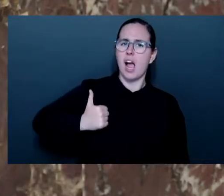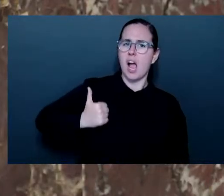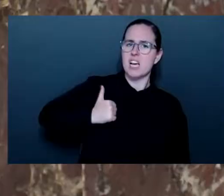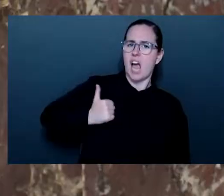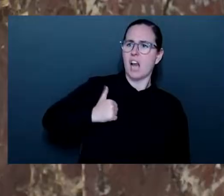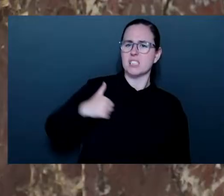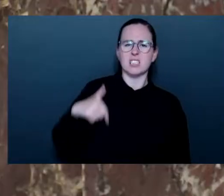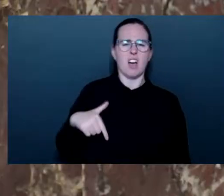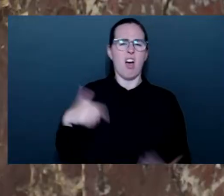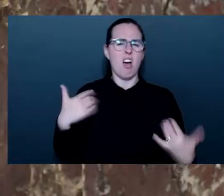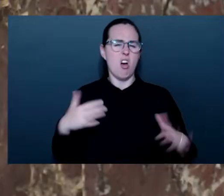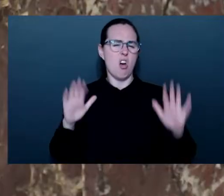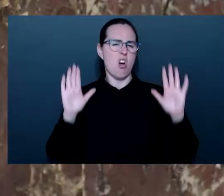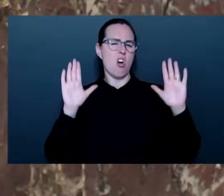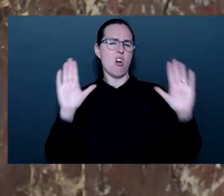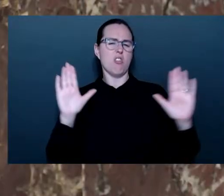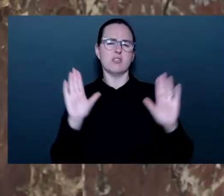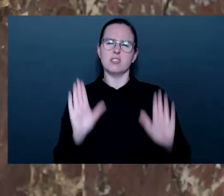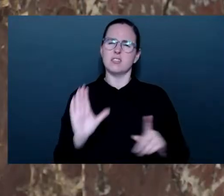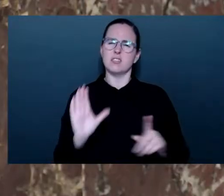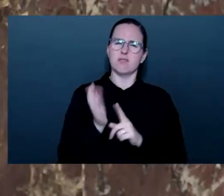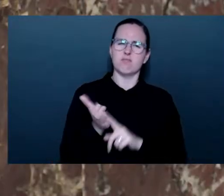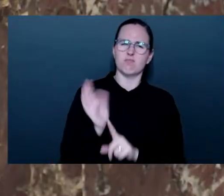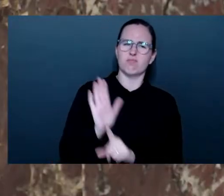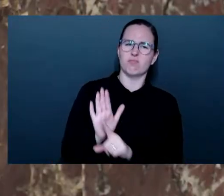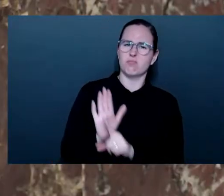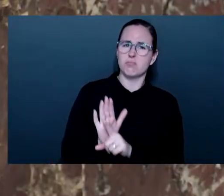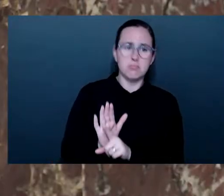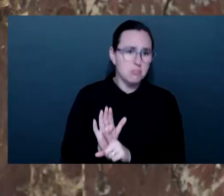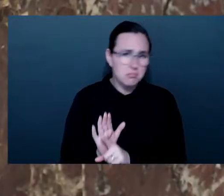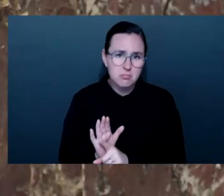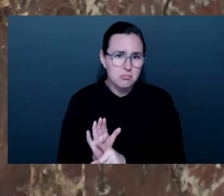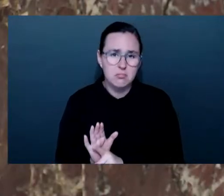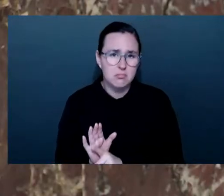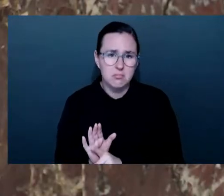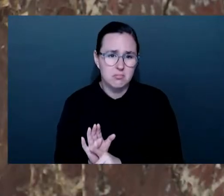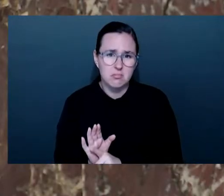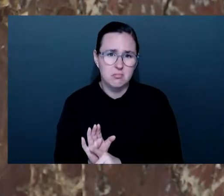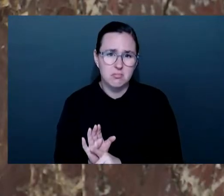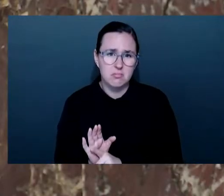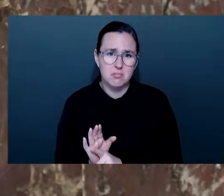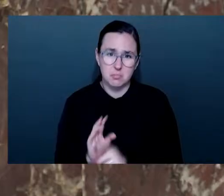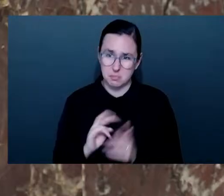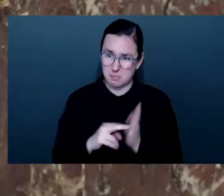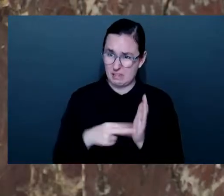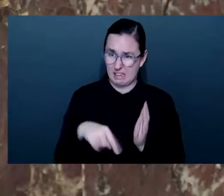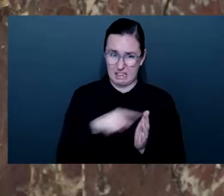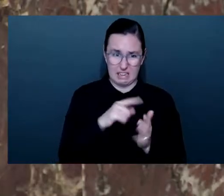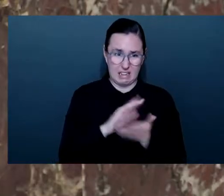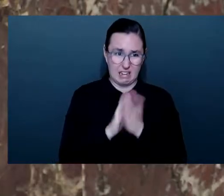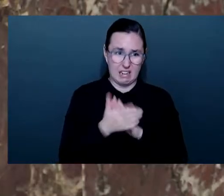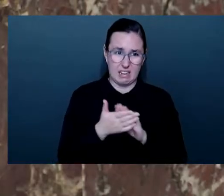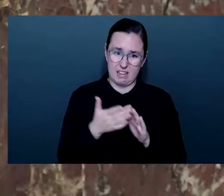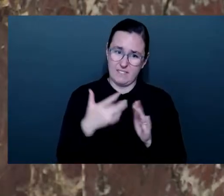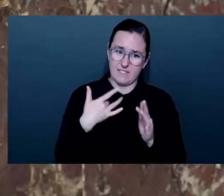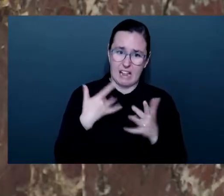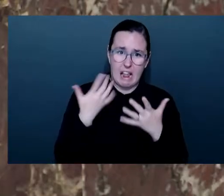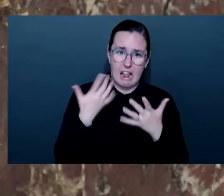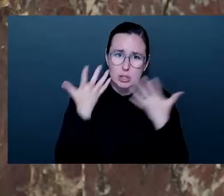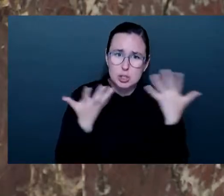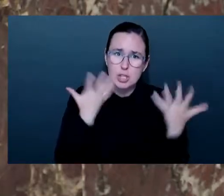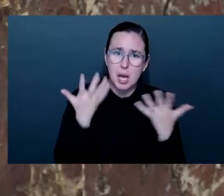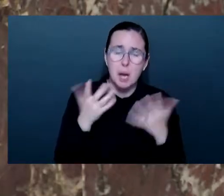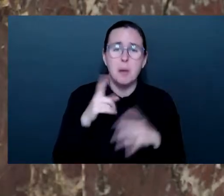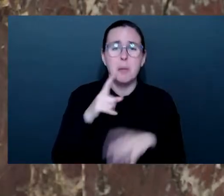and every other party in this House, they continue to defend the practice of land acknowledgements in our classrooms, the